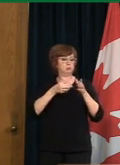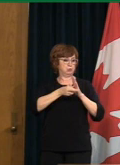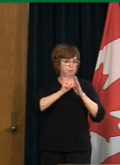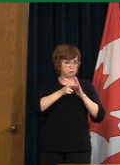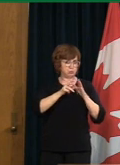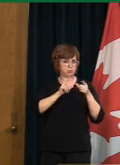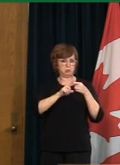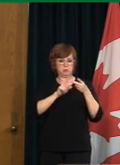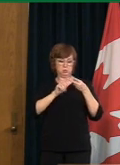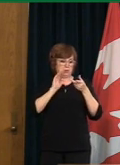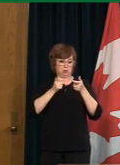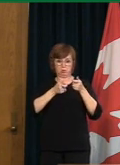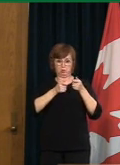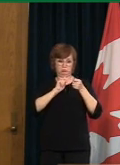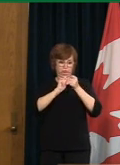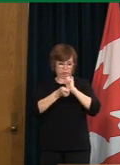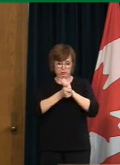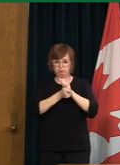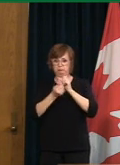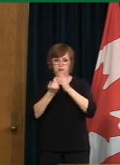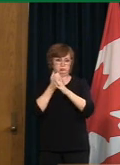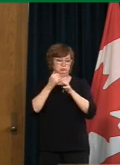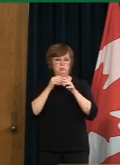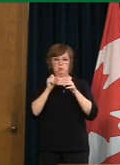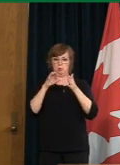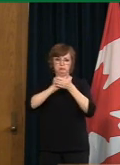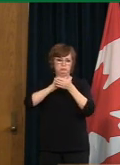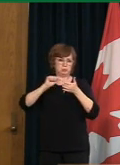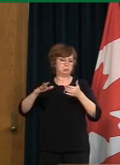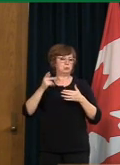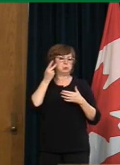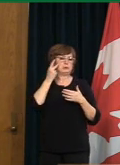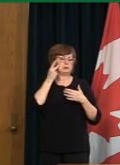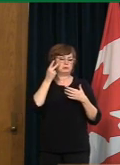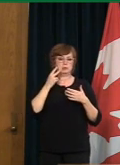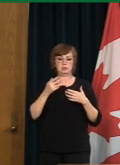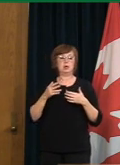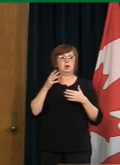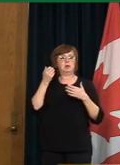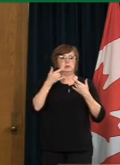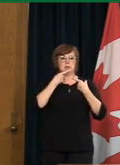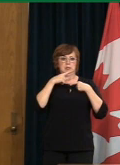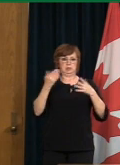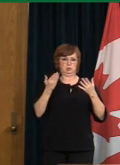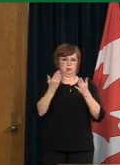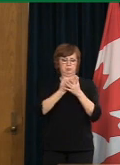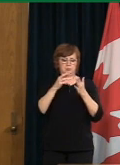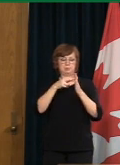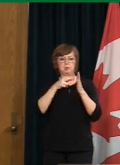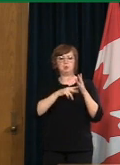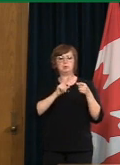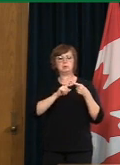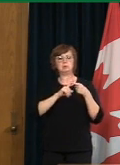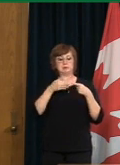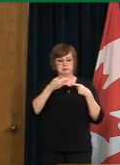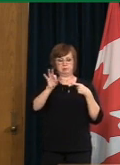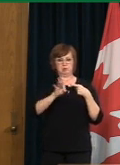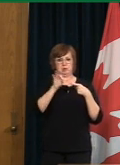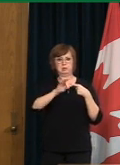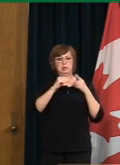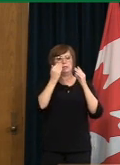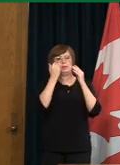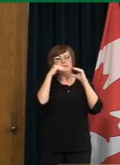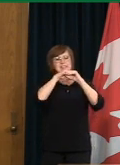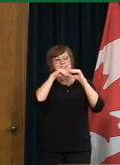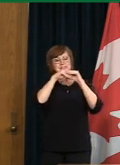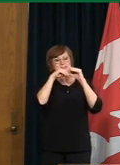revised, or removed. Starting Friday, all indoor public gatherings will be limited to 30 people.